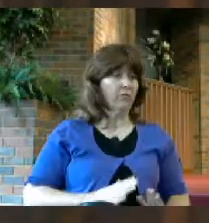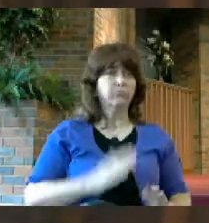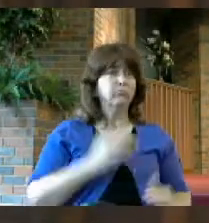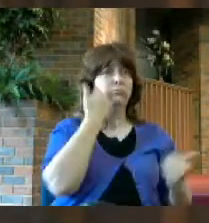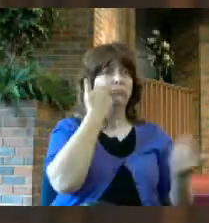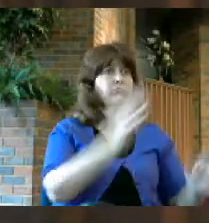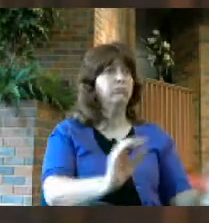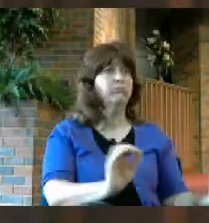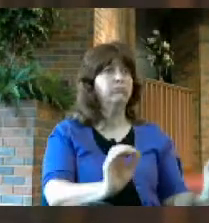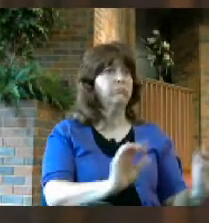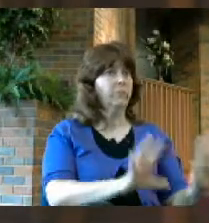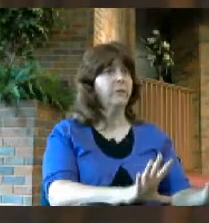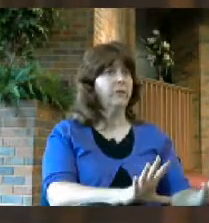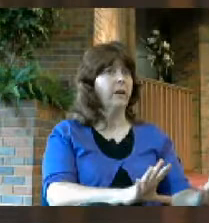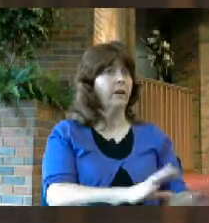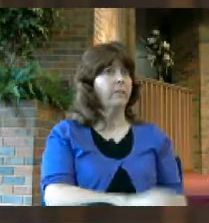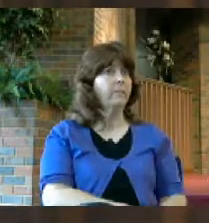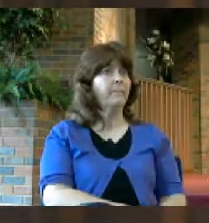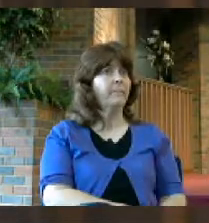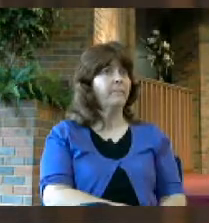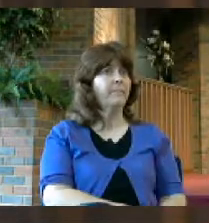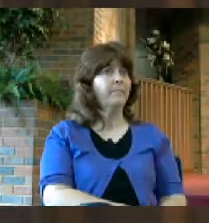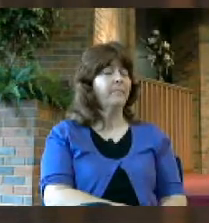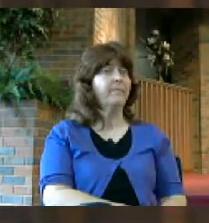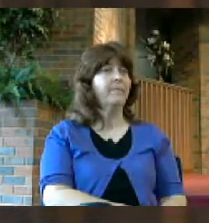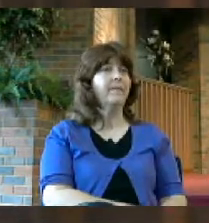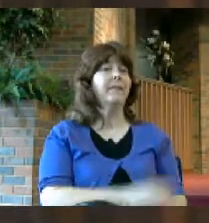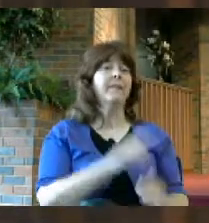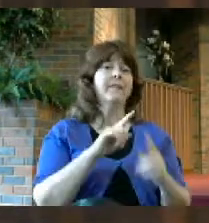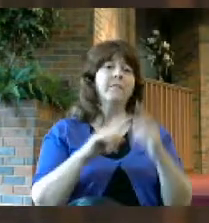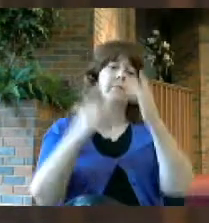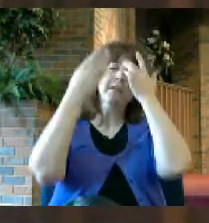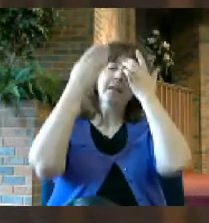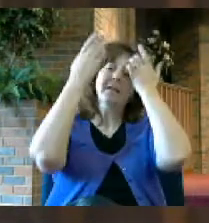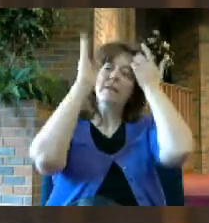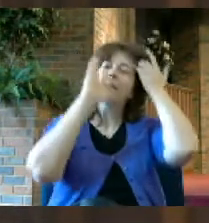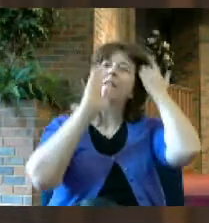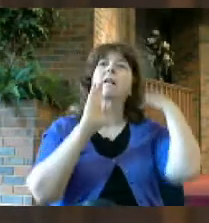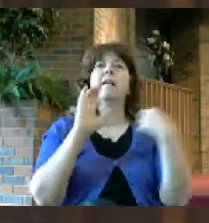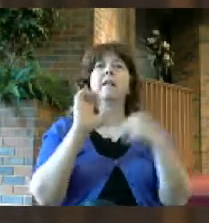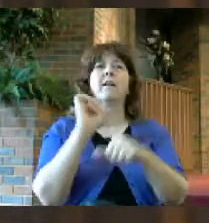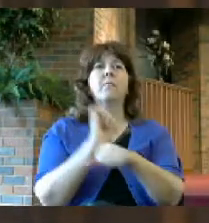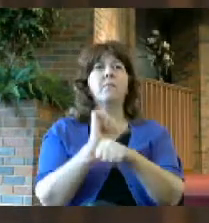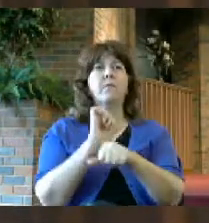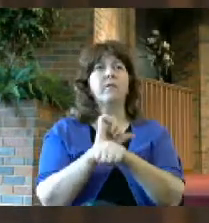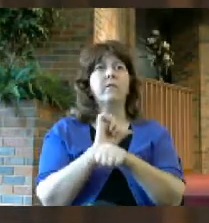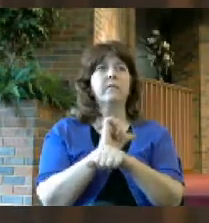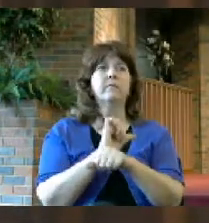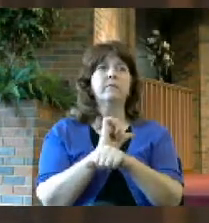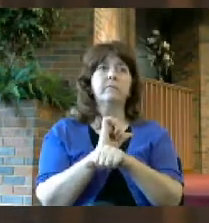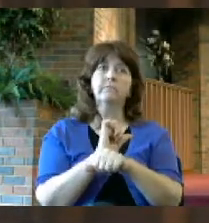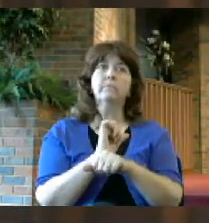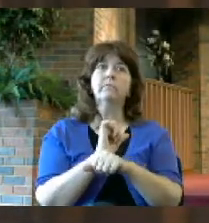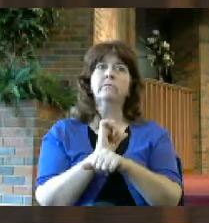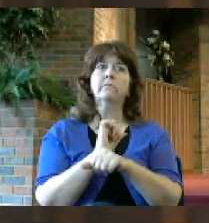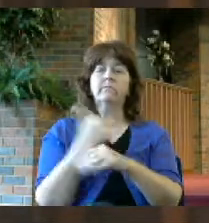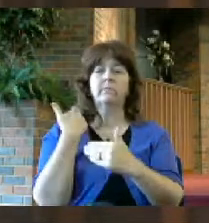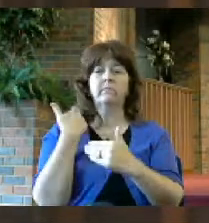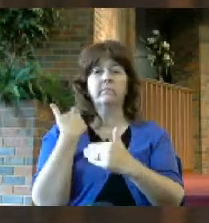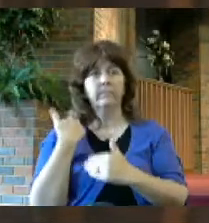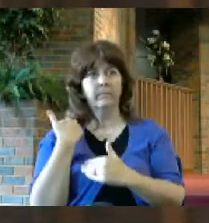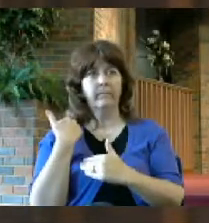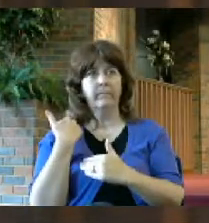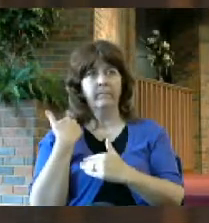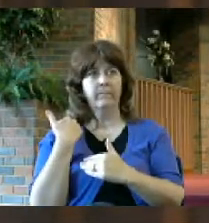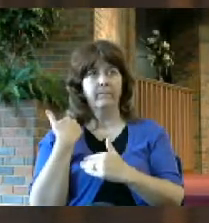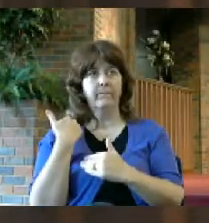But the work of God comes with a charge that Paul would describe in 2 Timothy chapter 4, beginning in the first